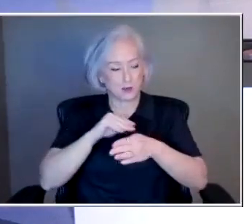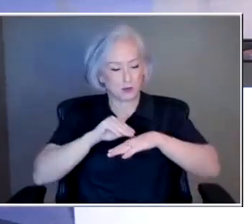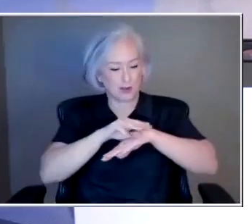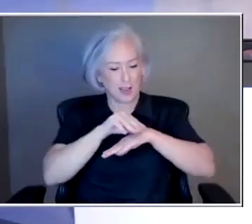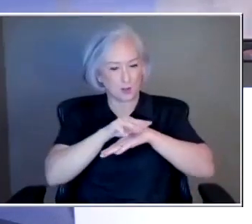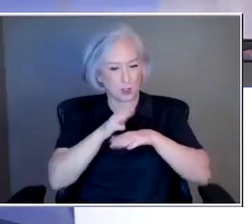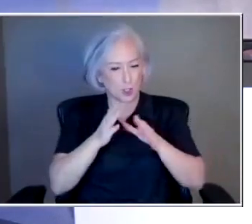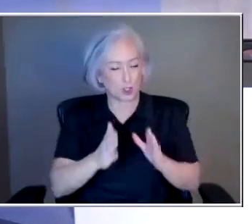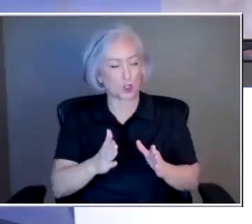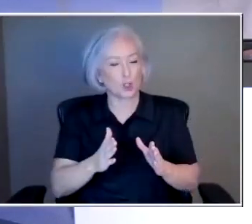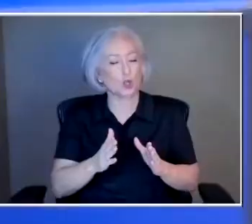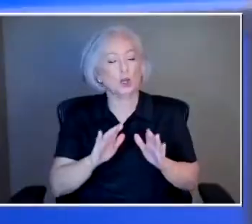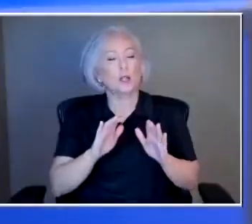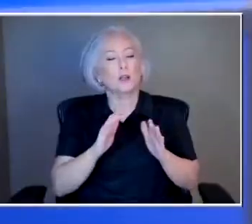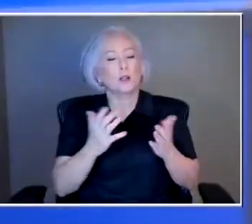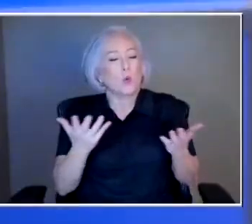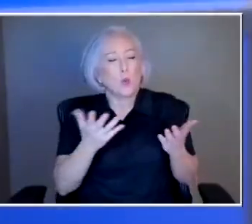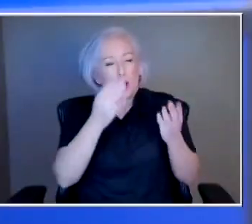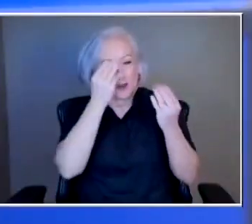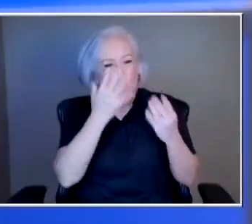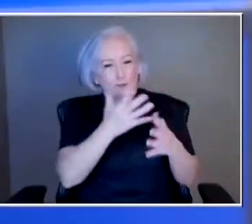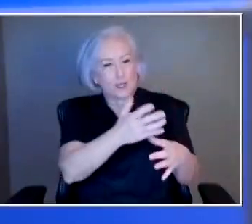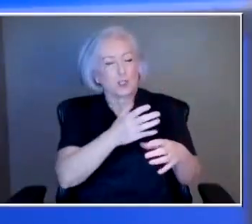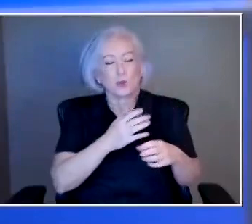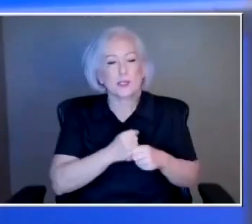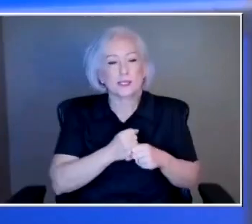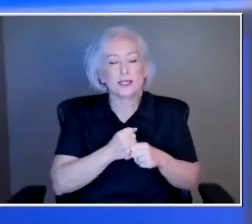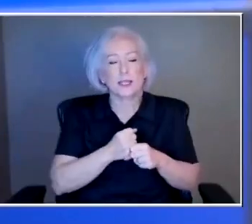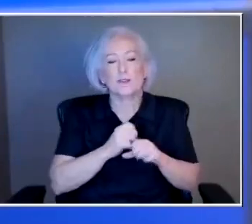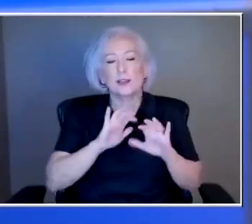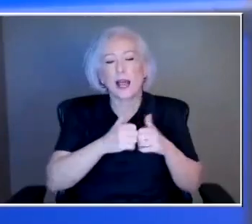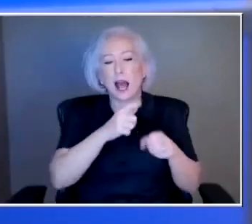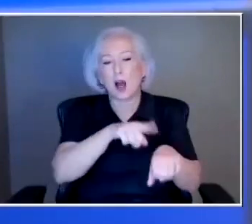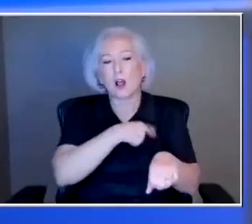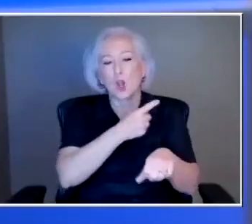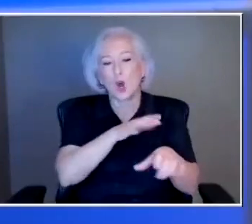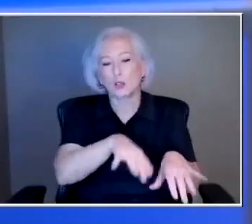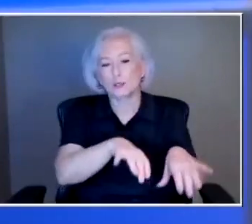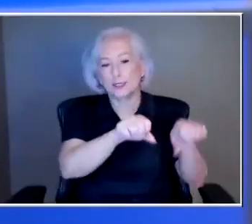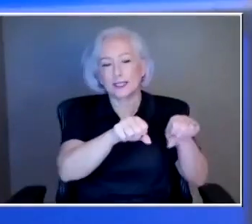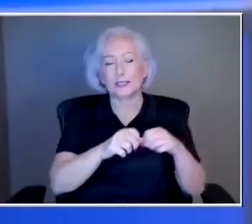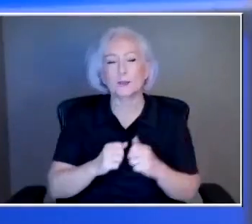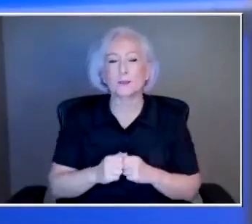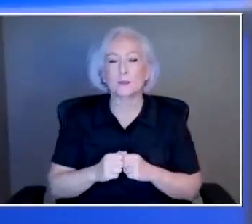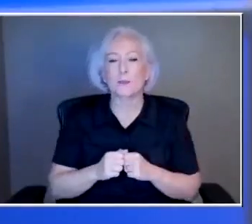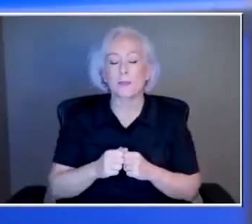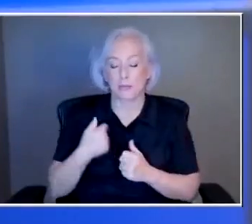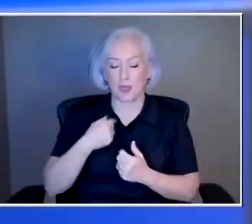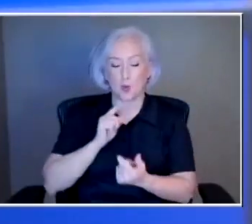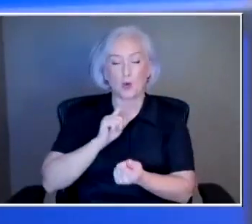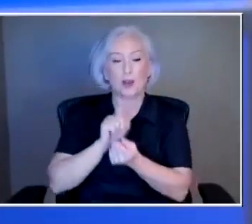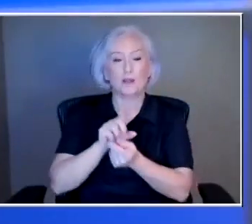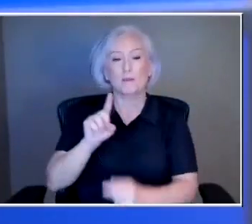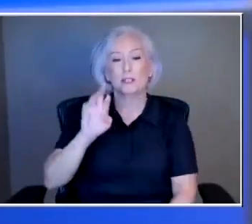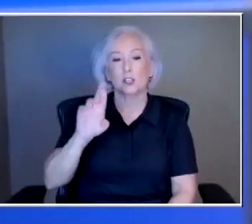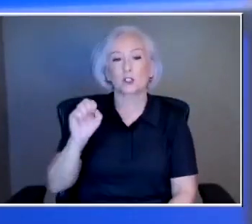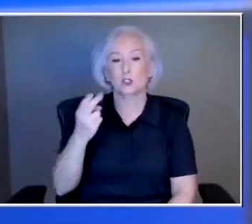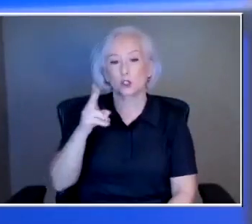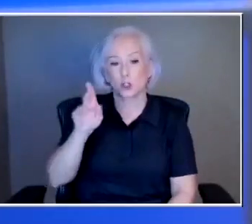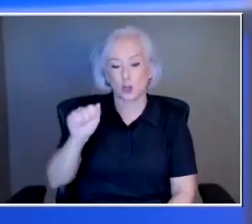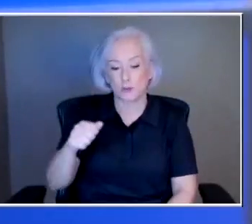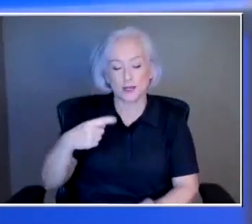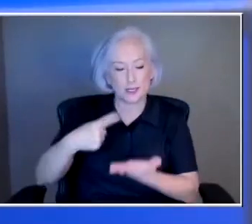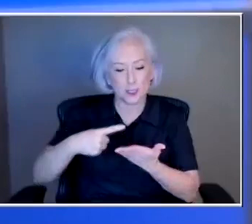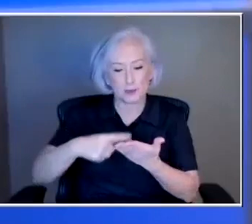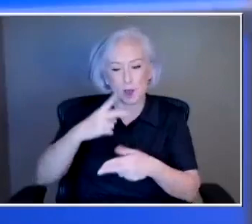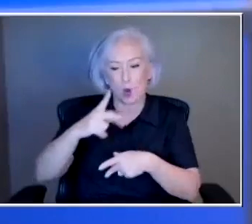back? Well, when I met with Dr. Sharma, going over kind of what type of cancers and the markers